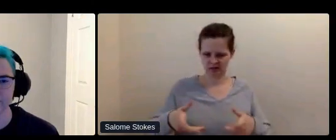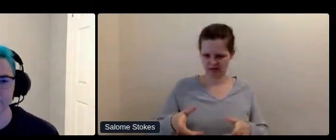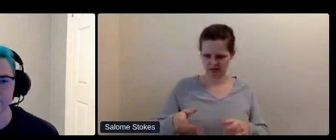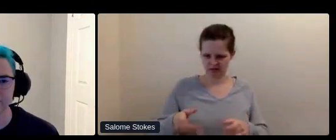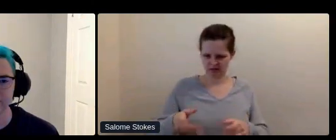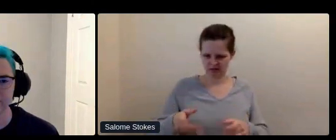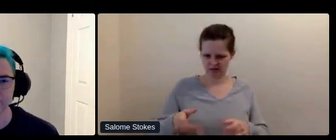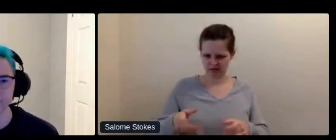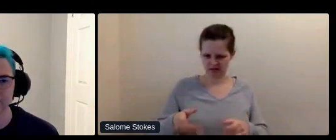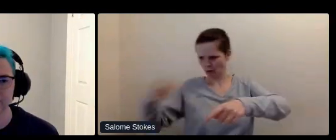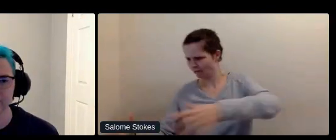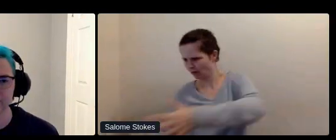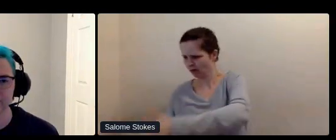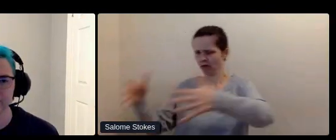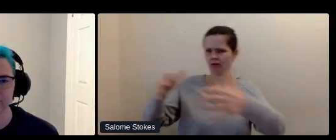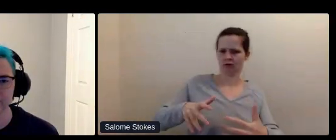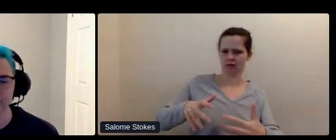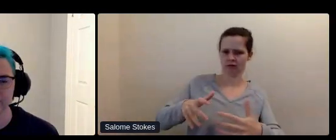from drowning.